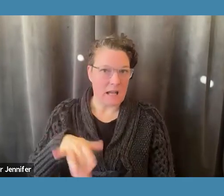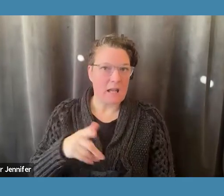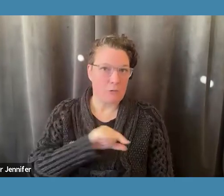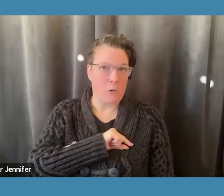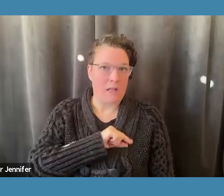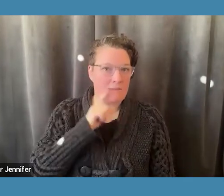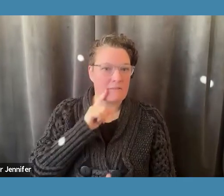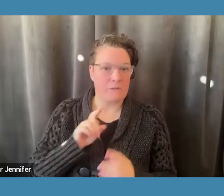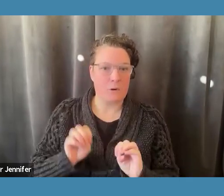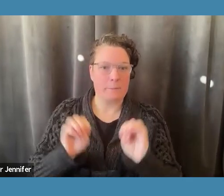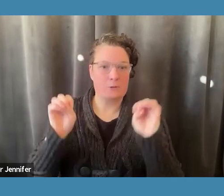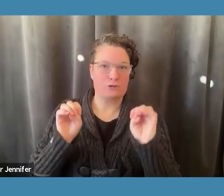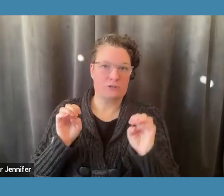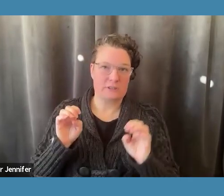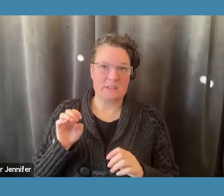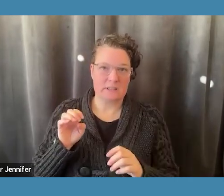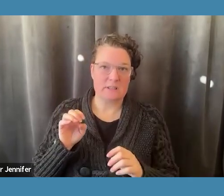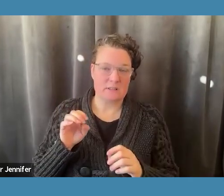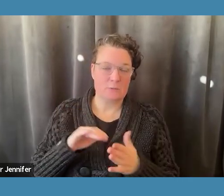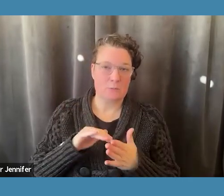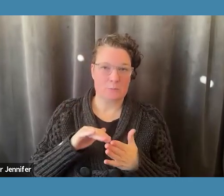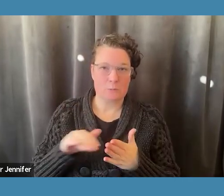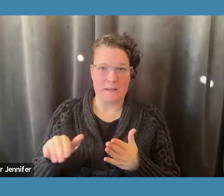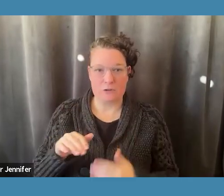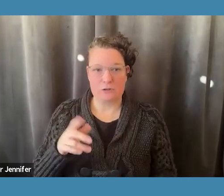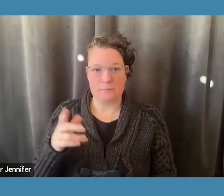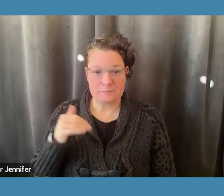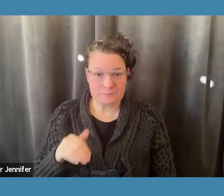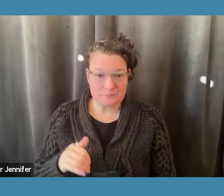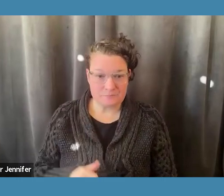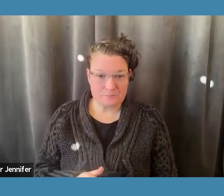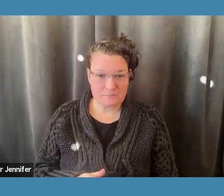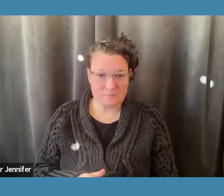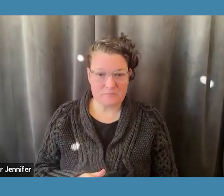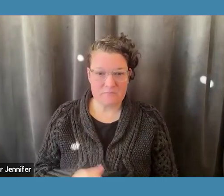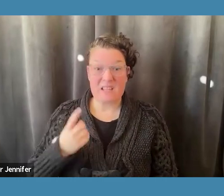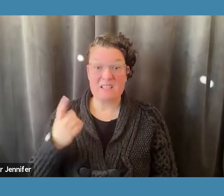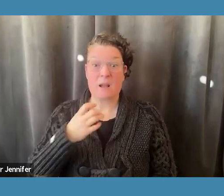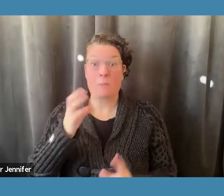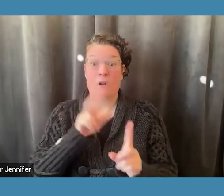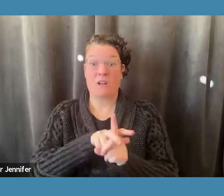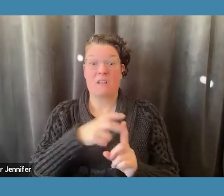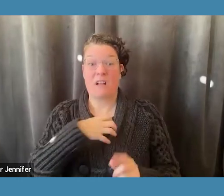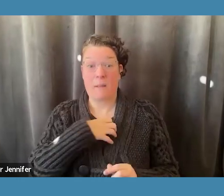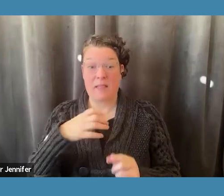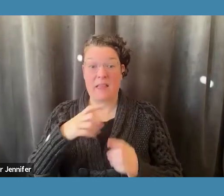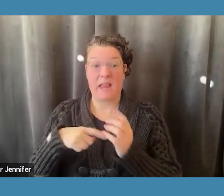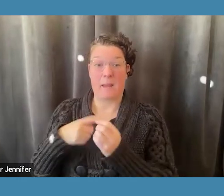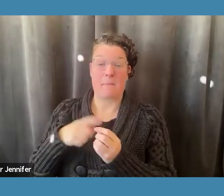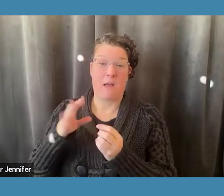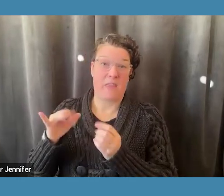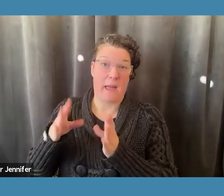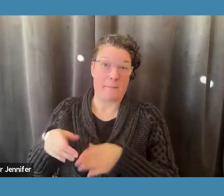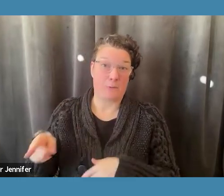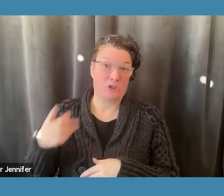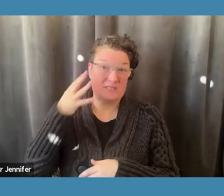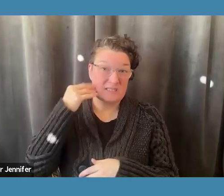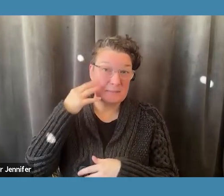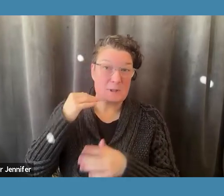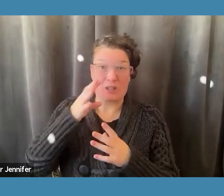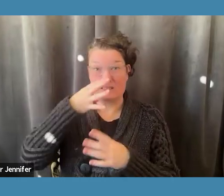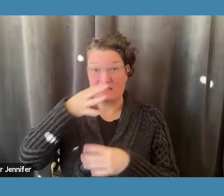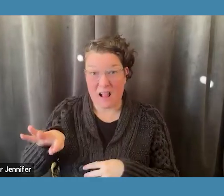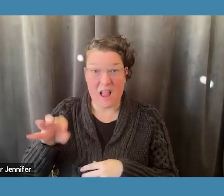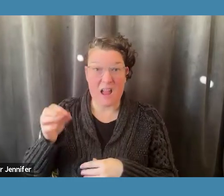Another factor, complaints of neglect, exploitation, or abuse of the applicant to protective services, or